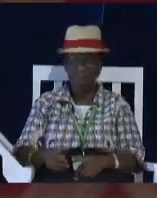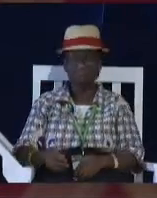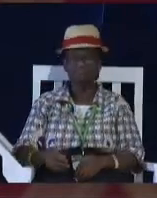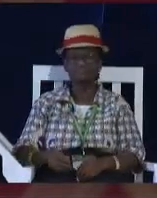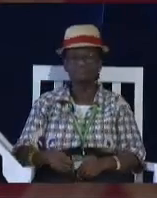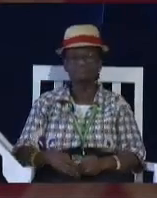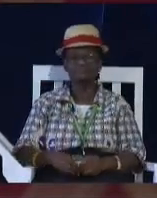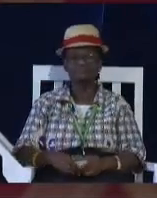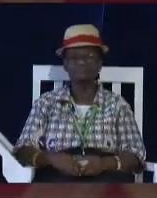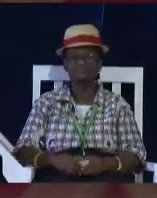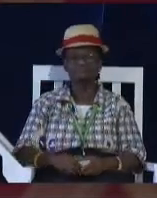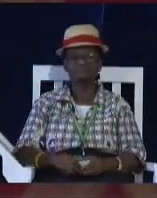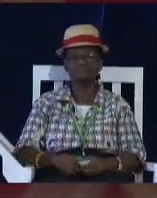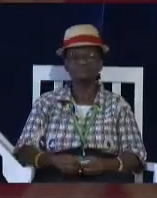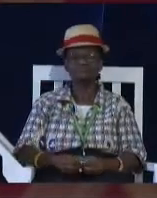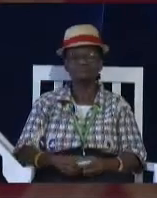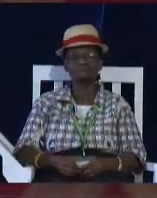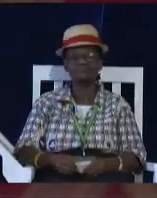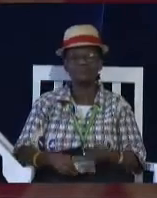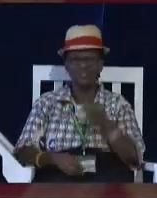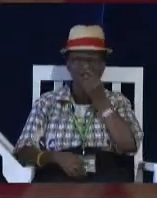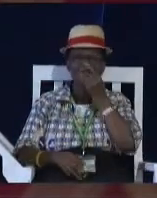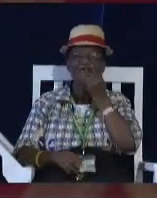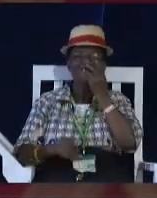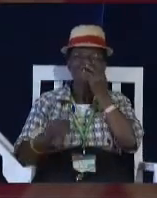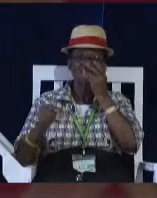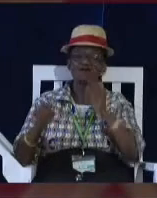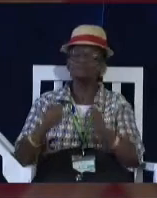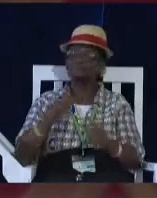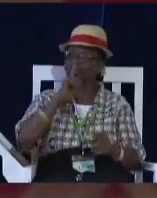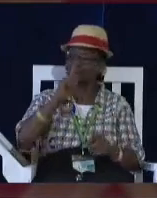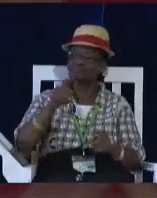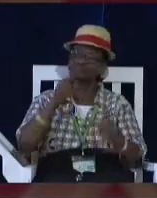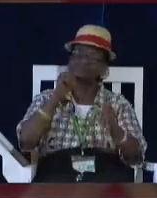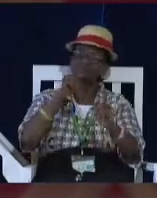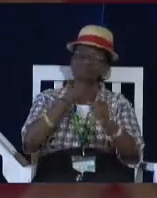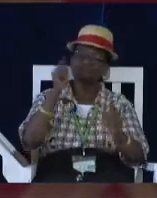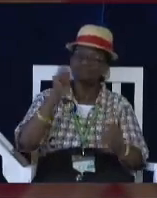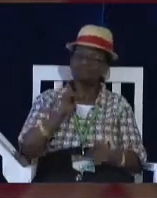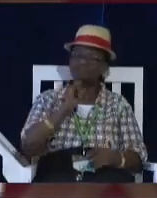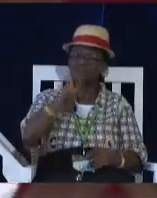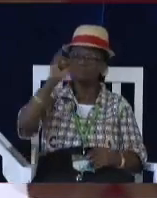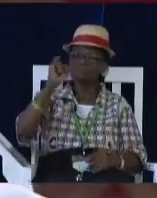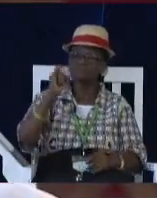But the point is, the real point is,